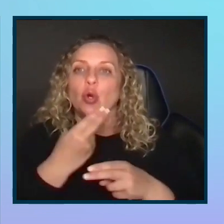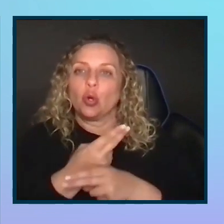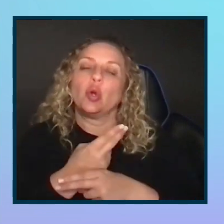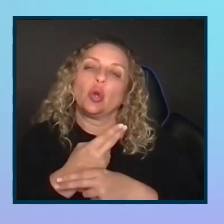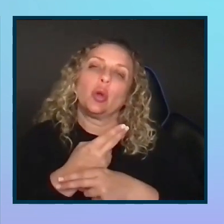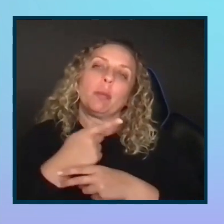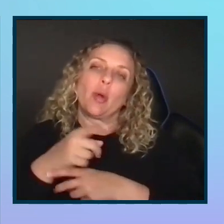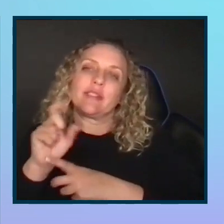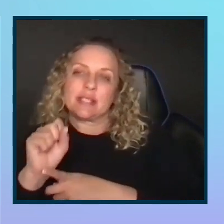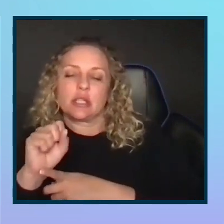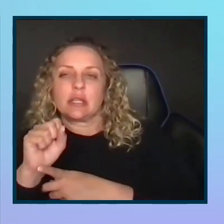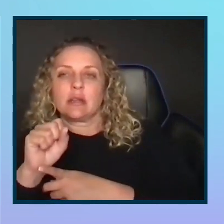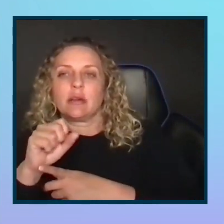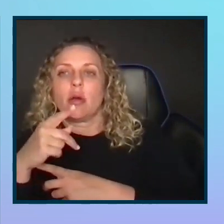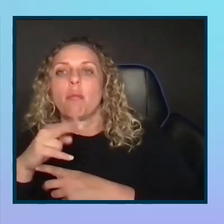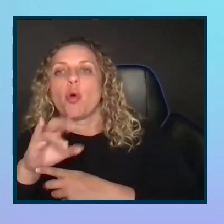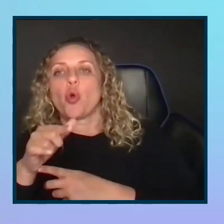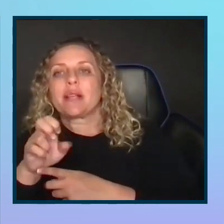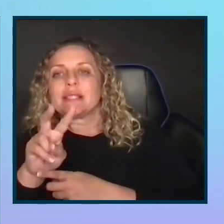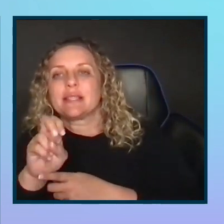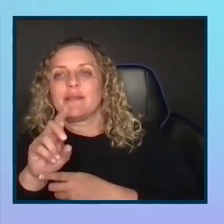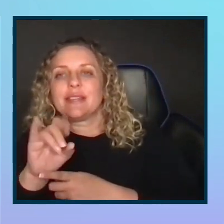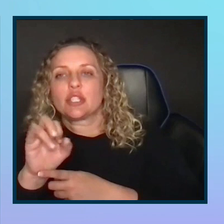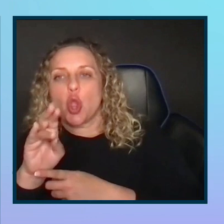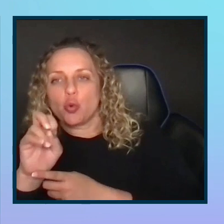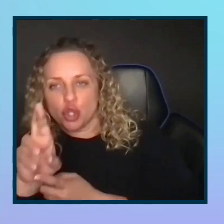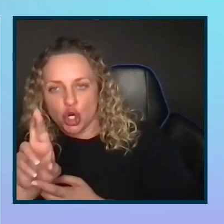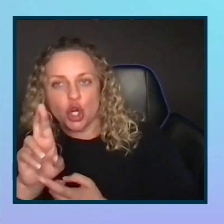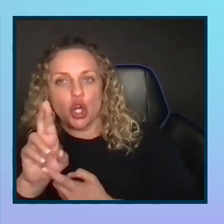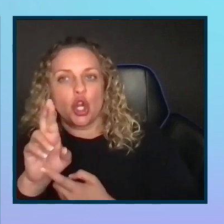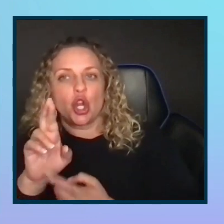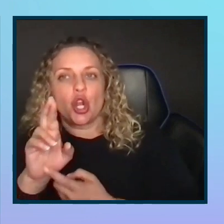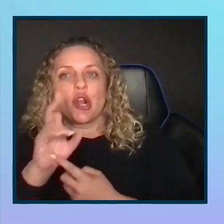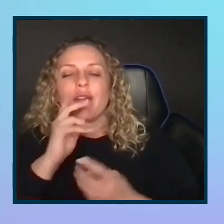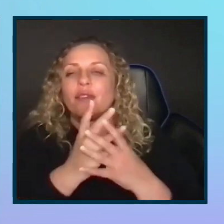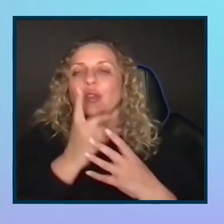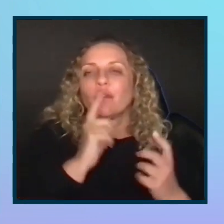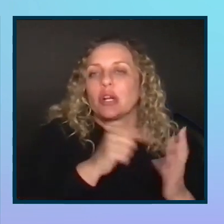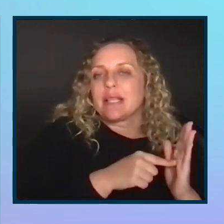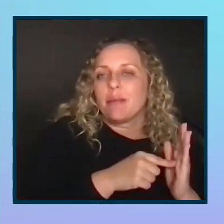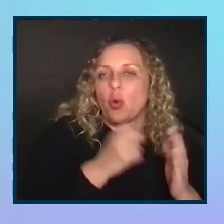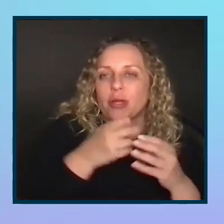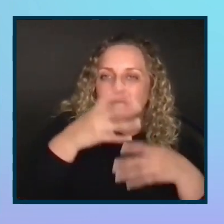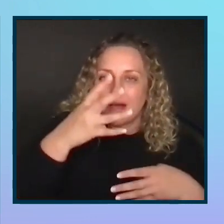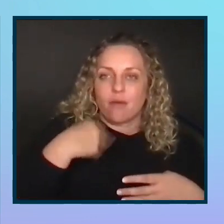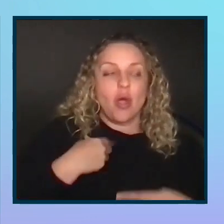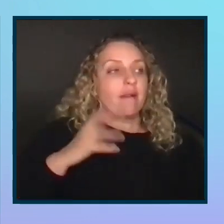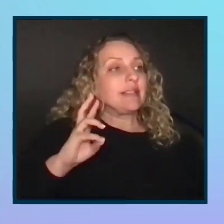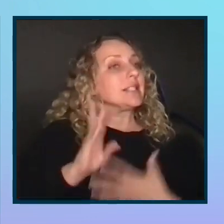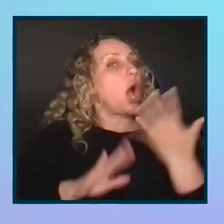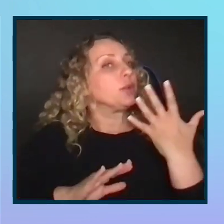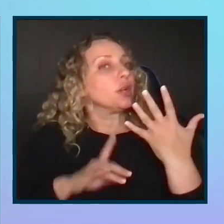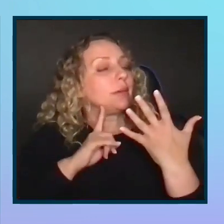disclosure I guess that's not really progressive disclosure, but filtering, for example, letting a user know what's left, like you have 6 options because you